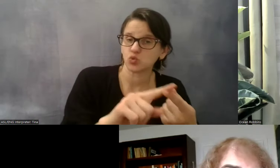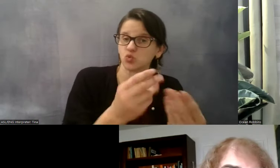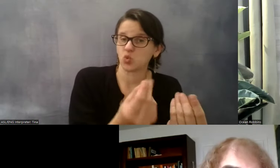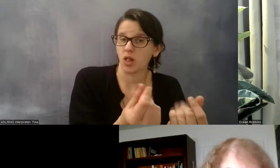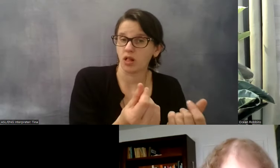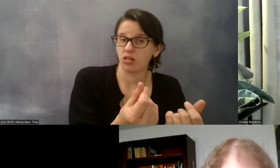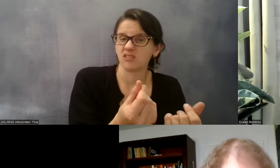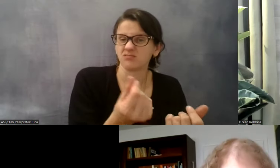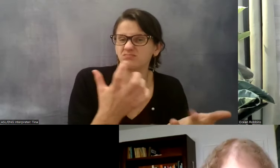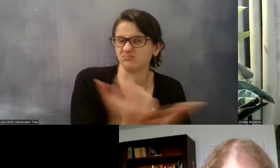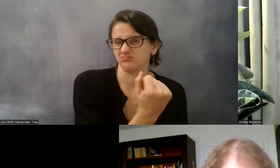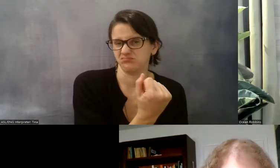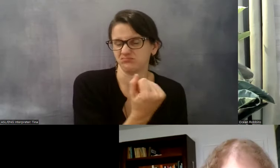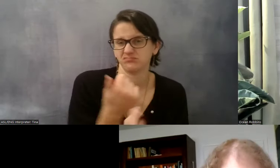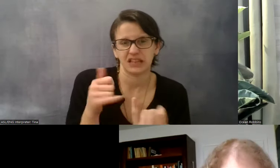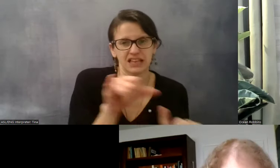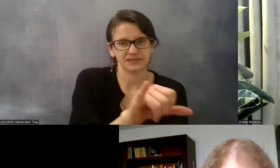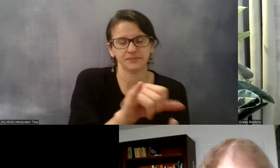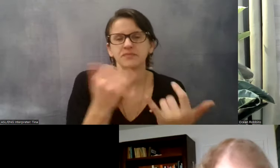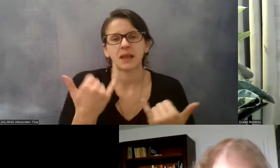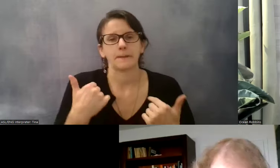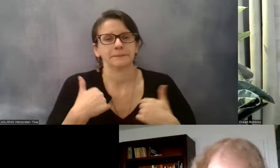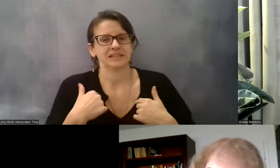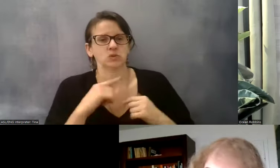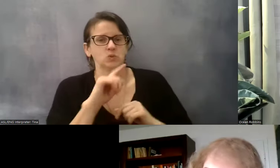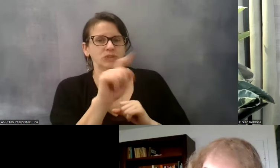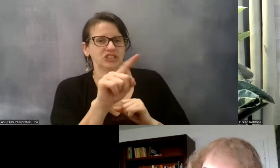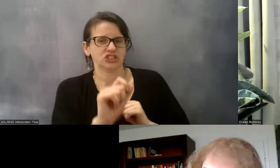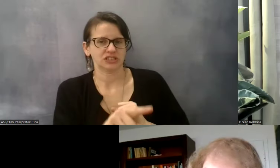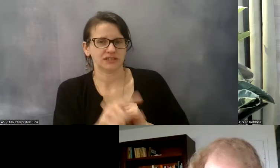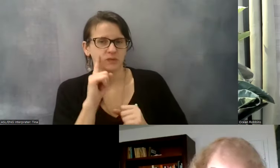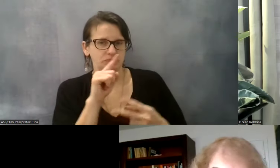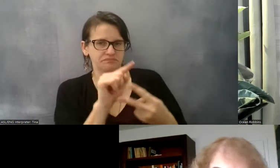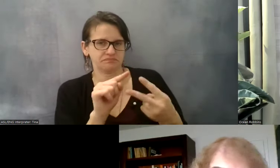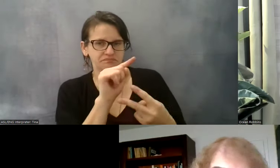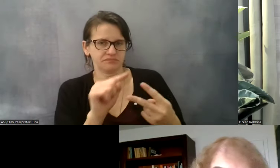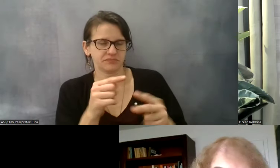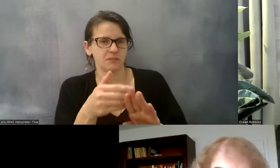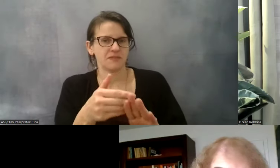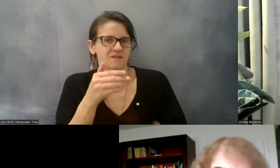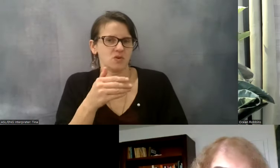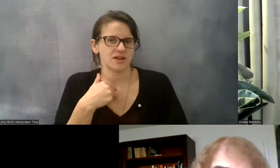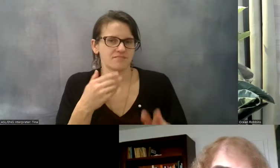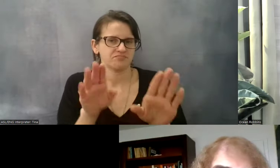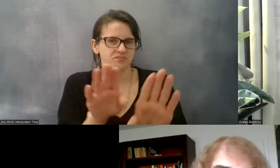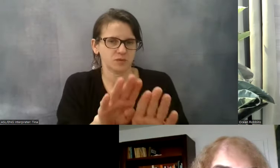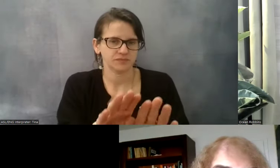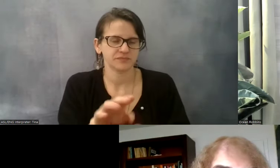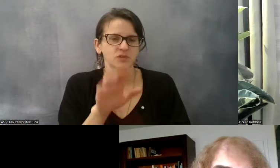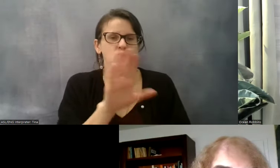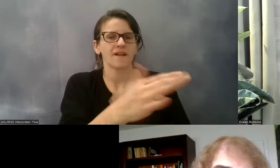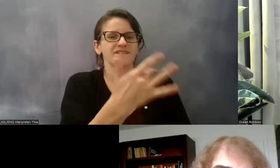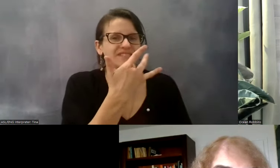both of you before I close things out. What is your favorite vegetable to eat?